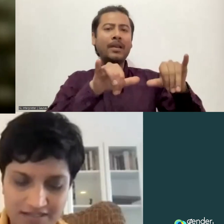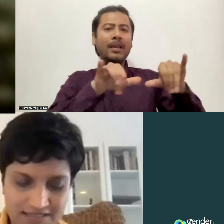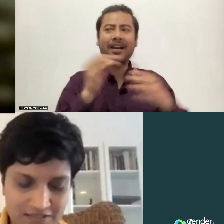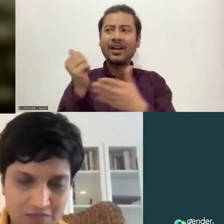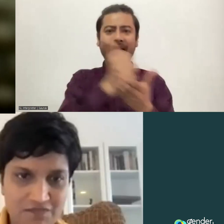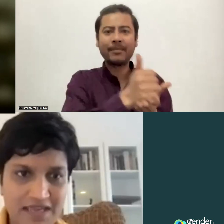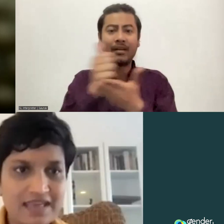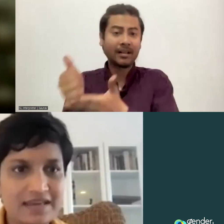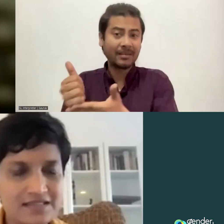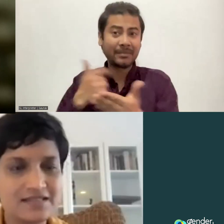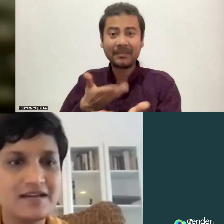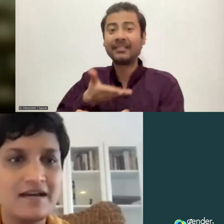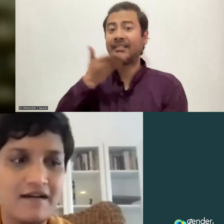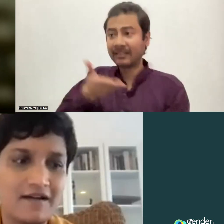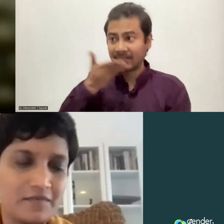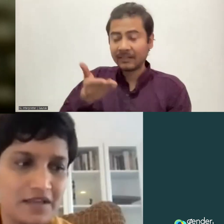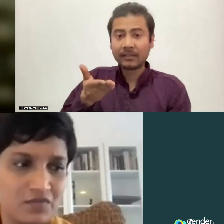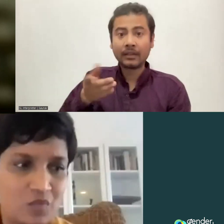for us in terms of making it